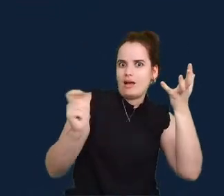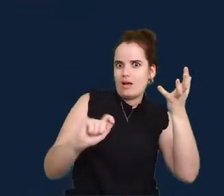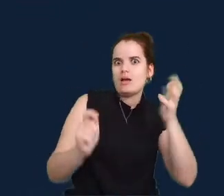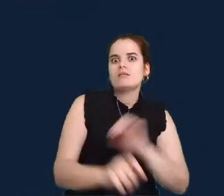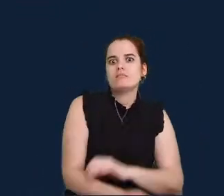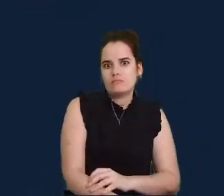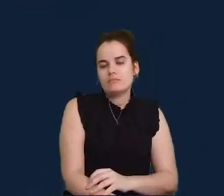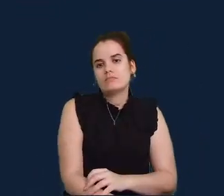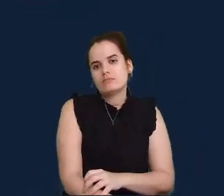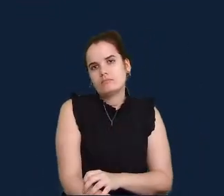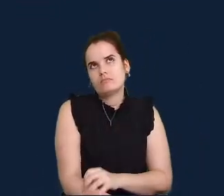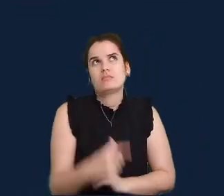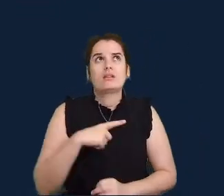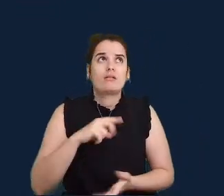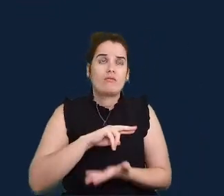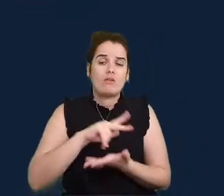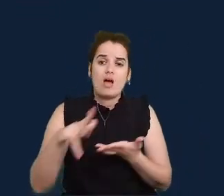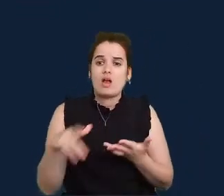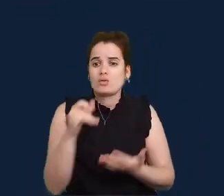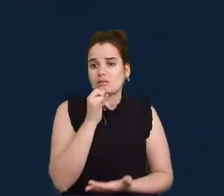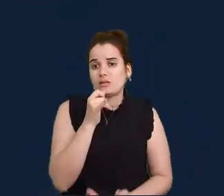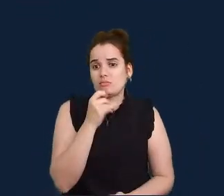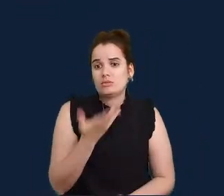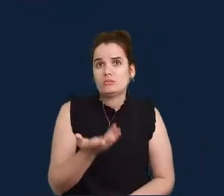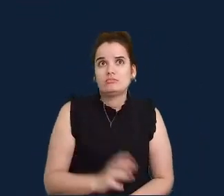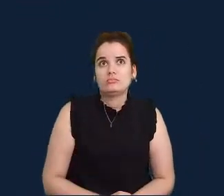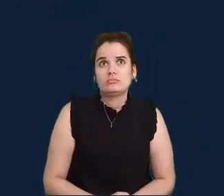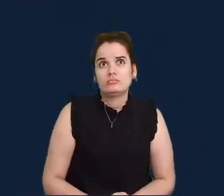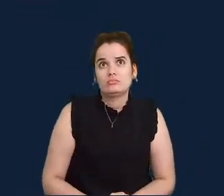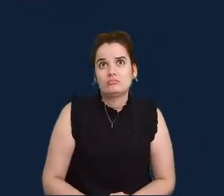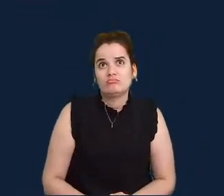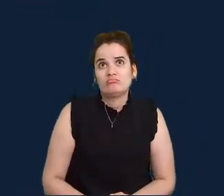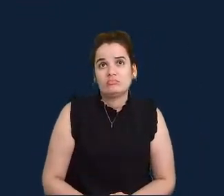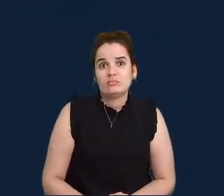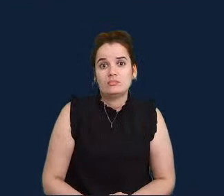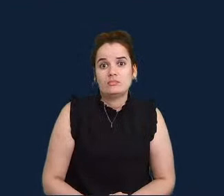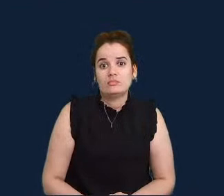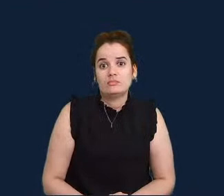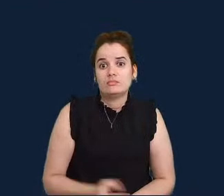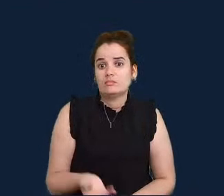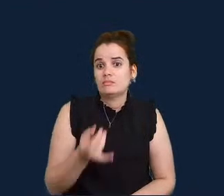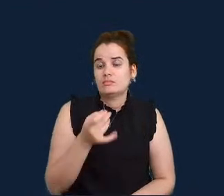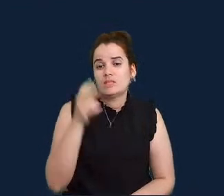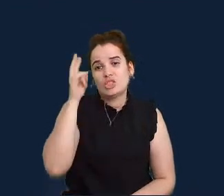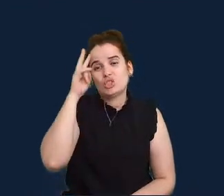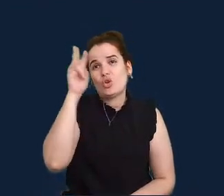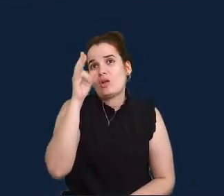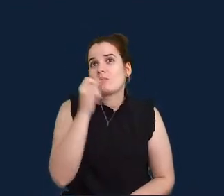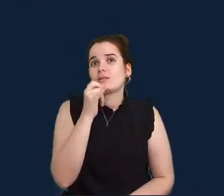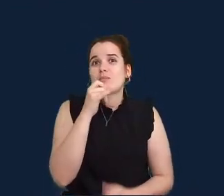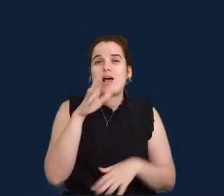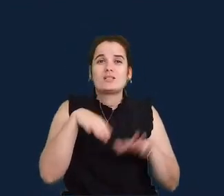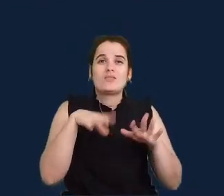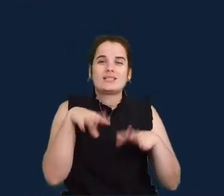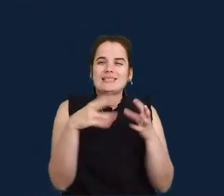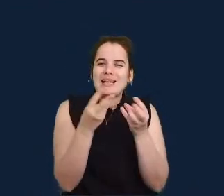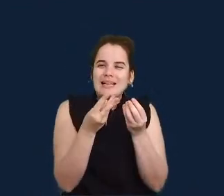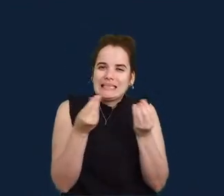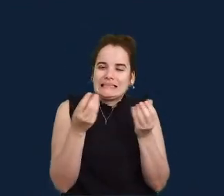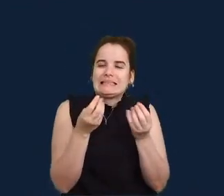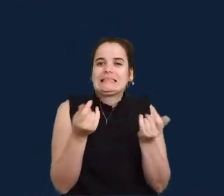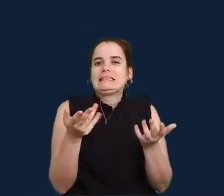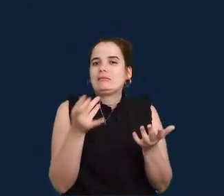like even more sensitive stories, so stories around abuse, for